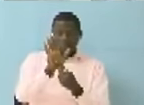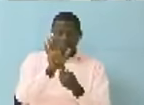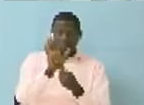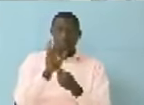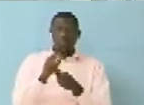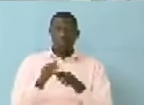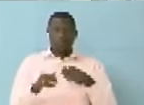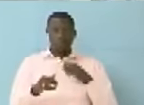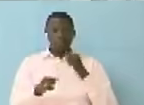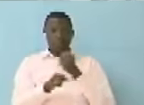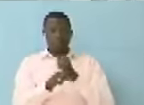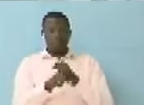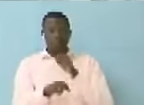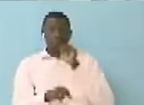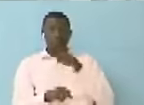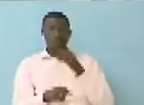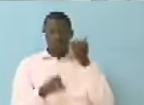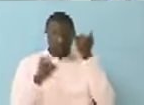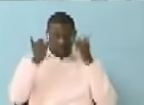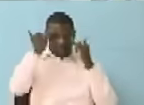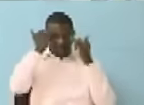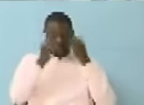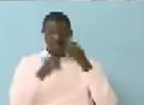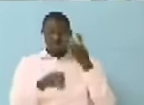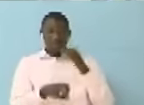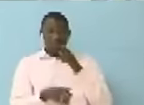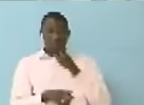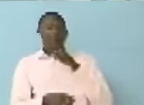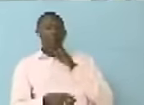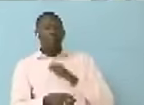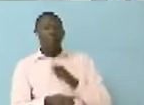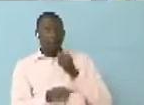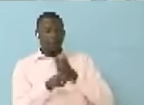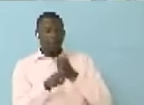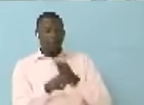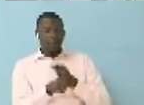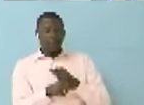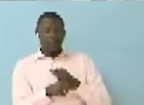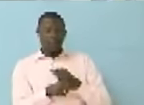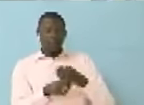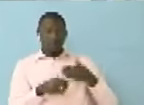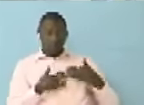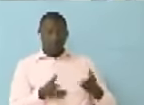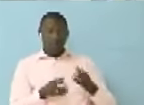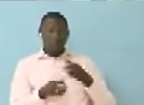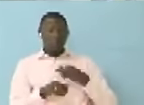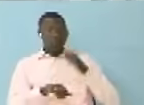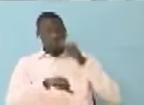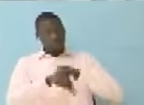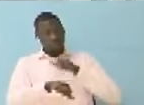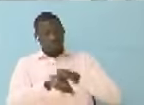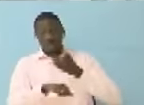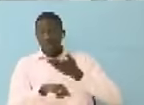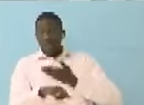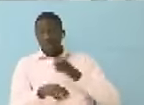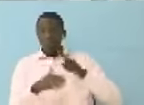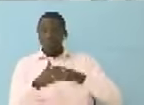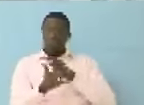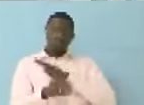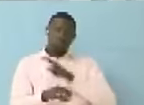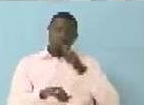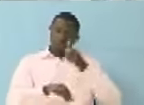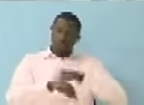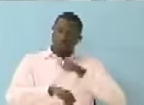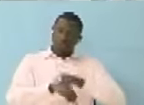And you can make your own assessment whether this man making this confession was tortured or not tortured. I'll see a jube on Walifaye,